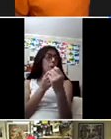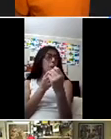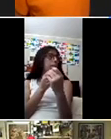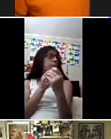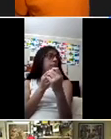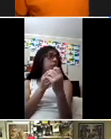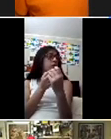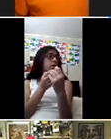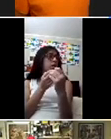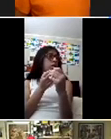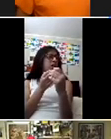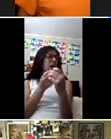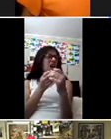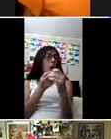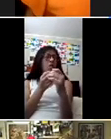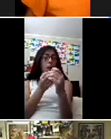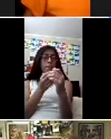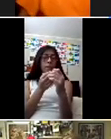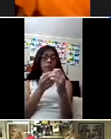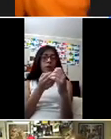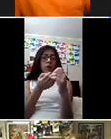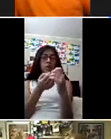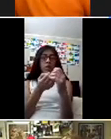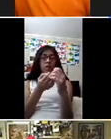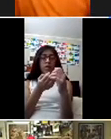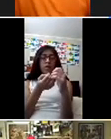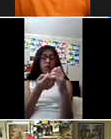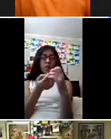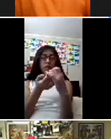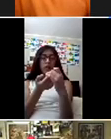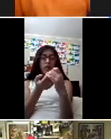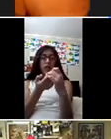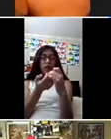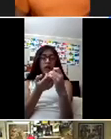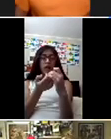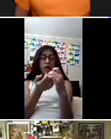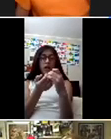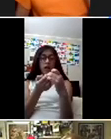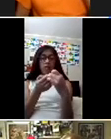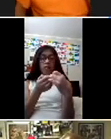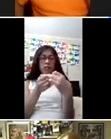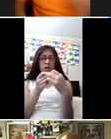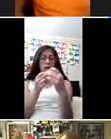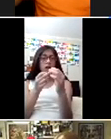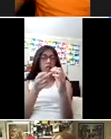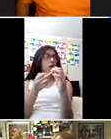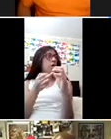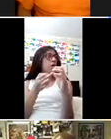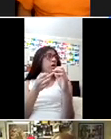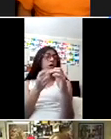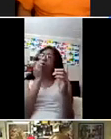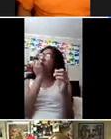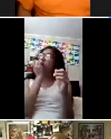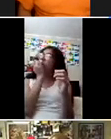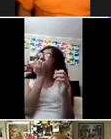jealousy, arguments, fighting, and even bragging about who was the most spiritual in the bunch. Wow. Oh